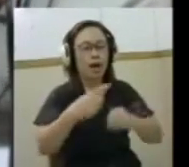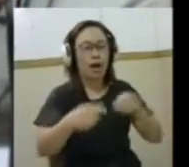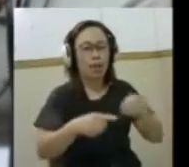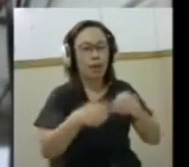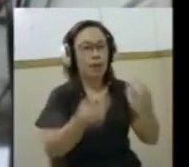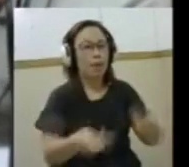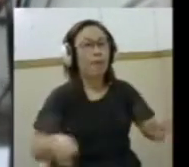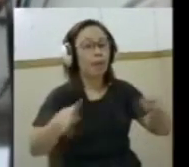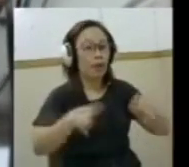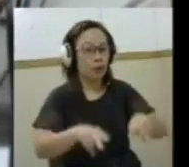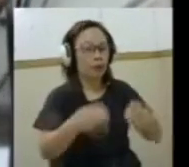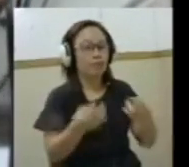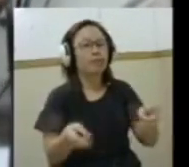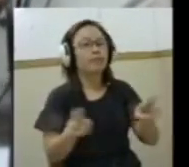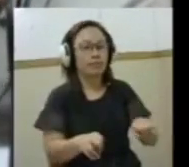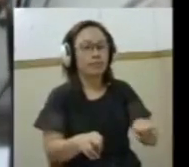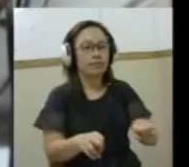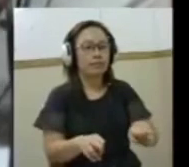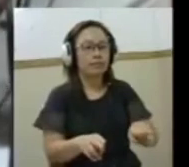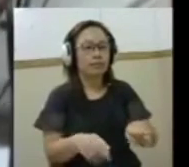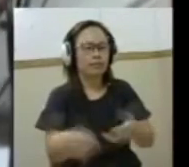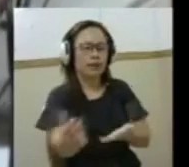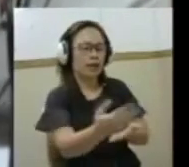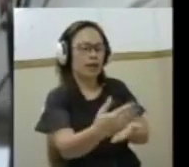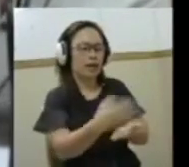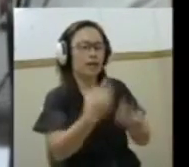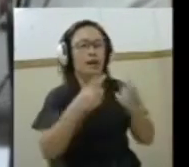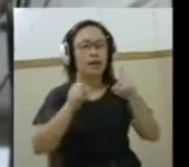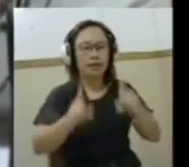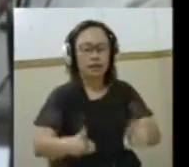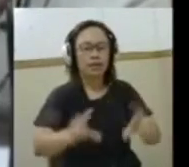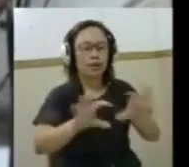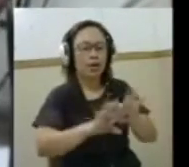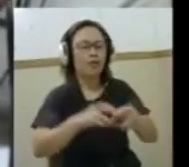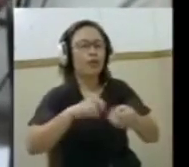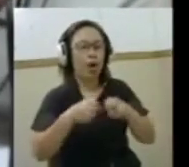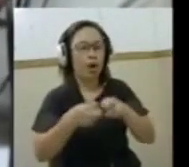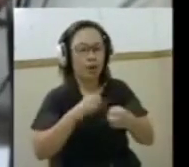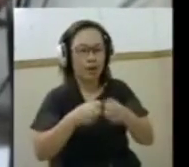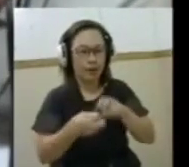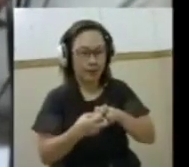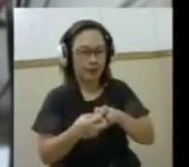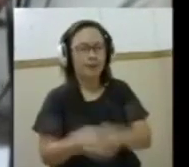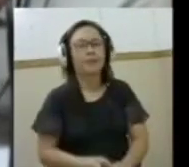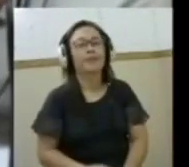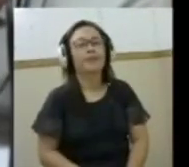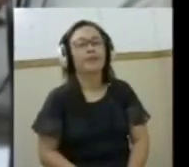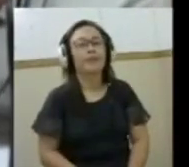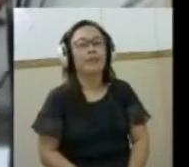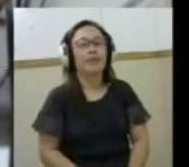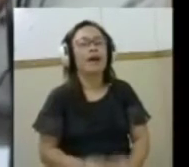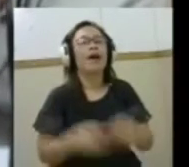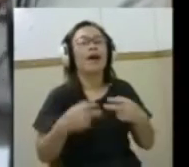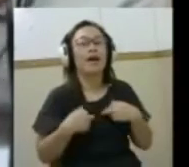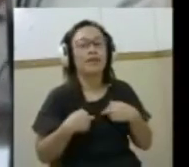Yes. So research seeks to generate an answer to the problem. That's right, Ma'am Ans. Actually, there are